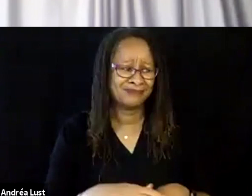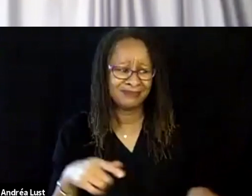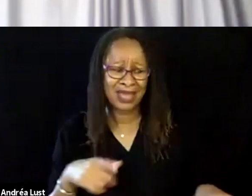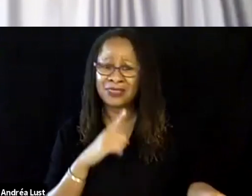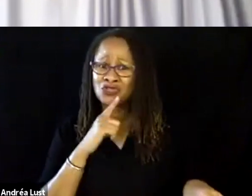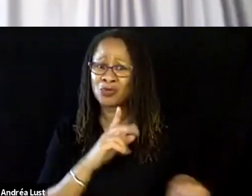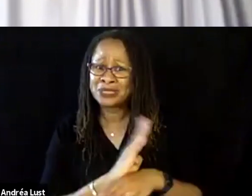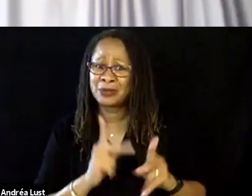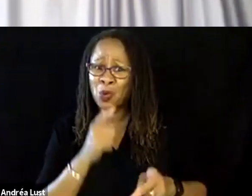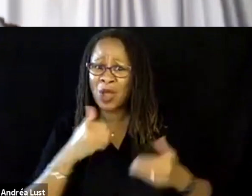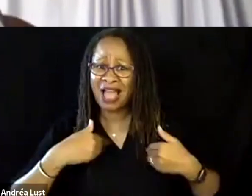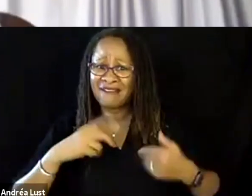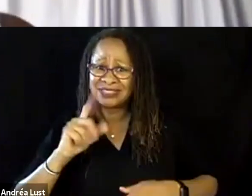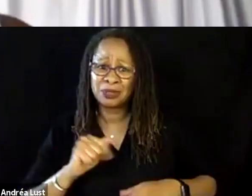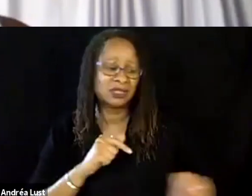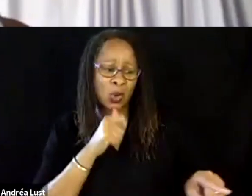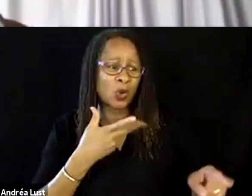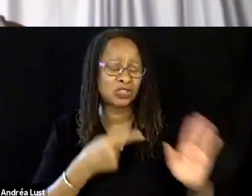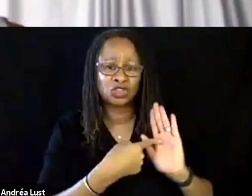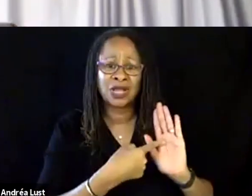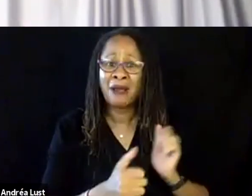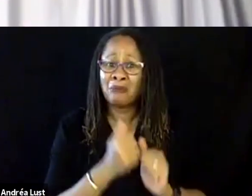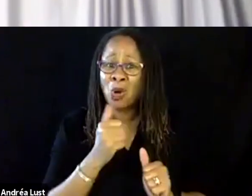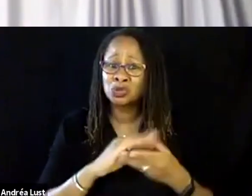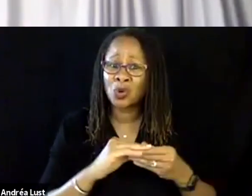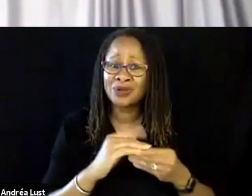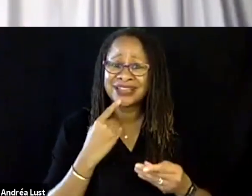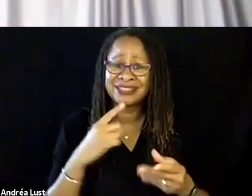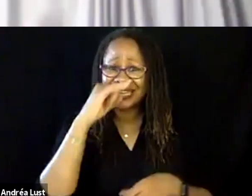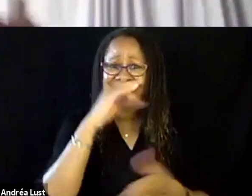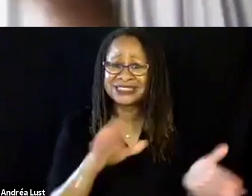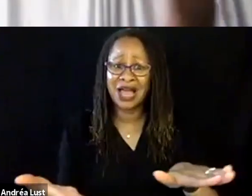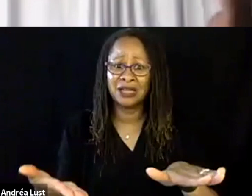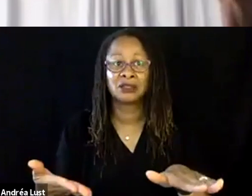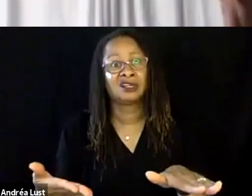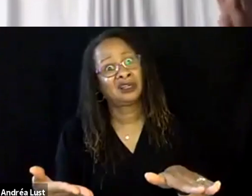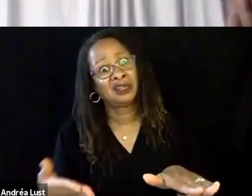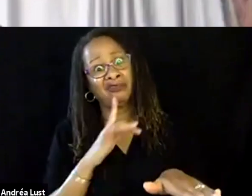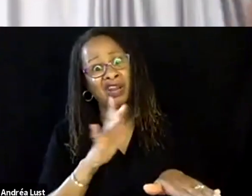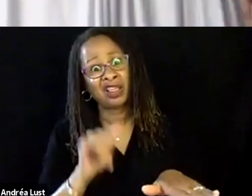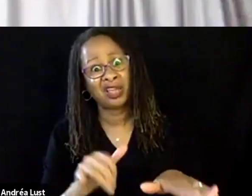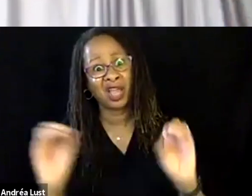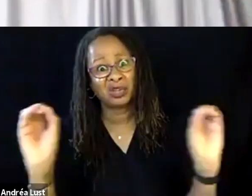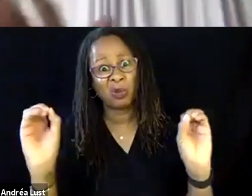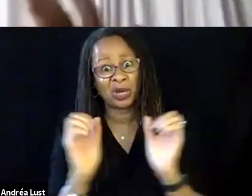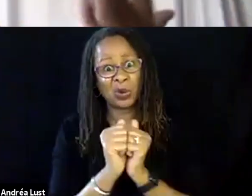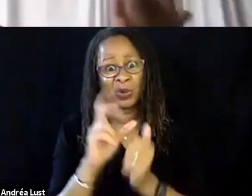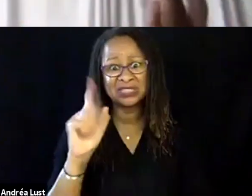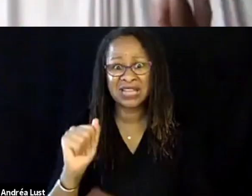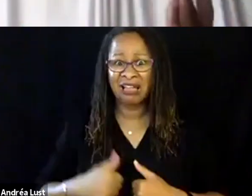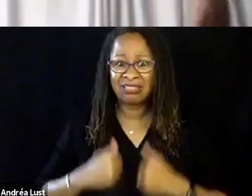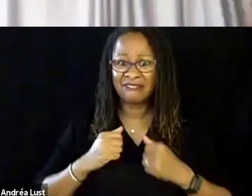about disability, most of the time, the kid dies. It's like, really? So therefore, nobody with a disability is living